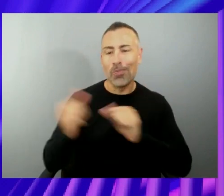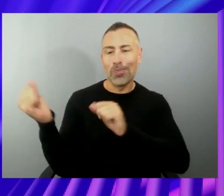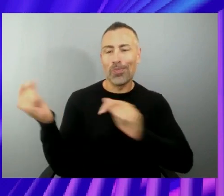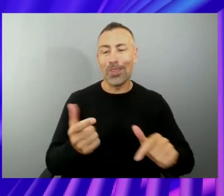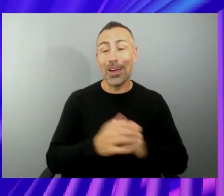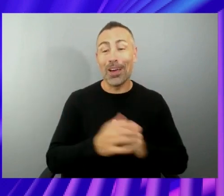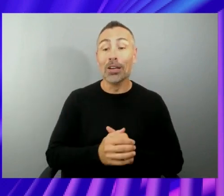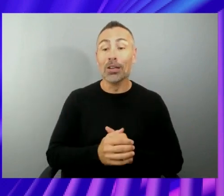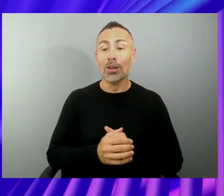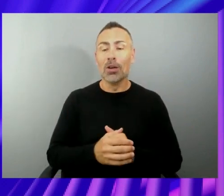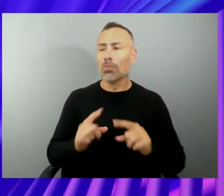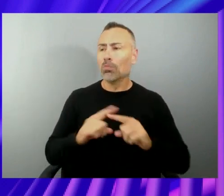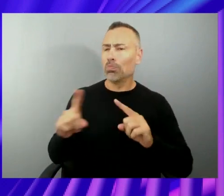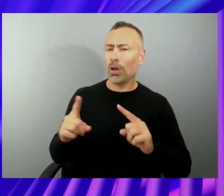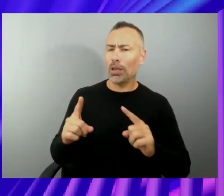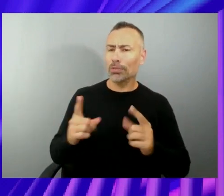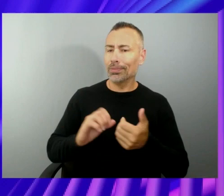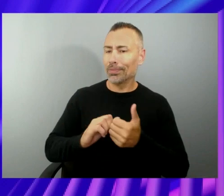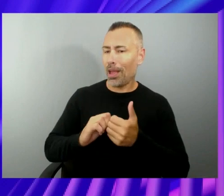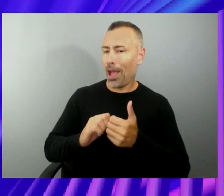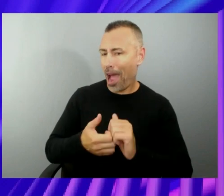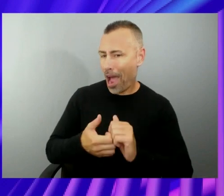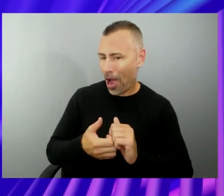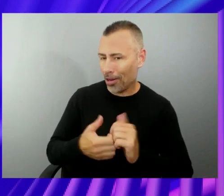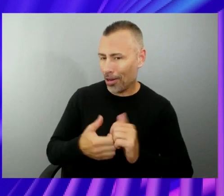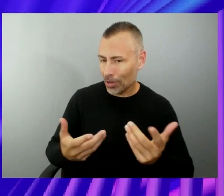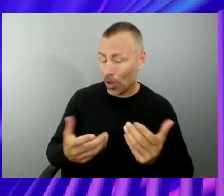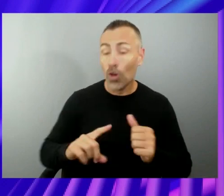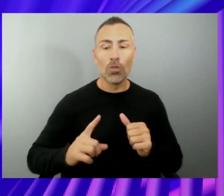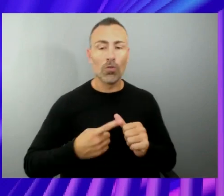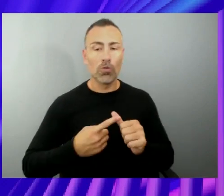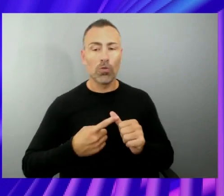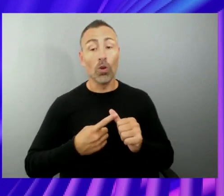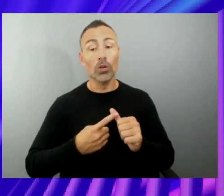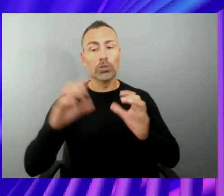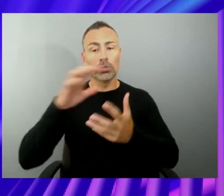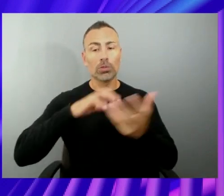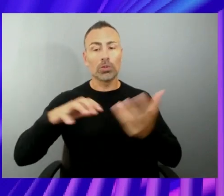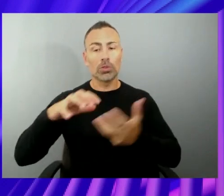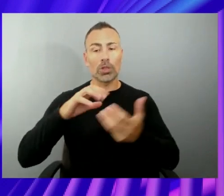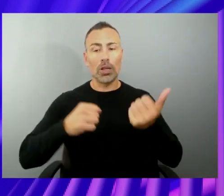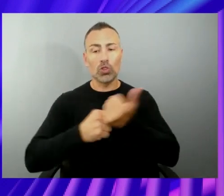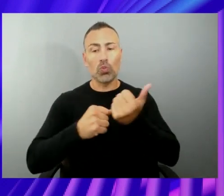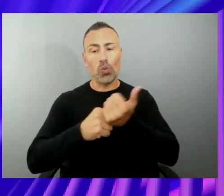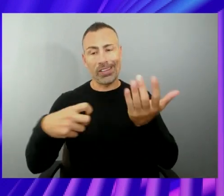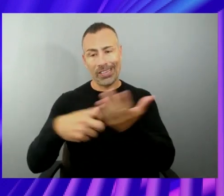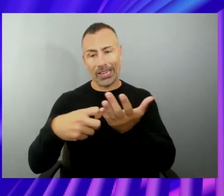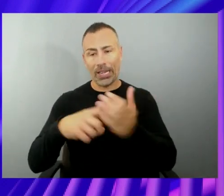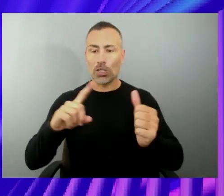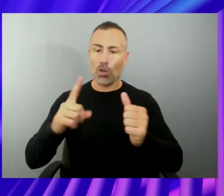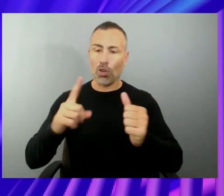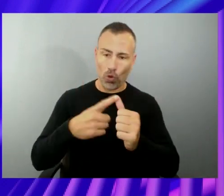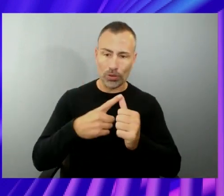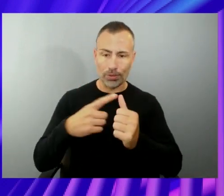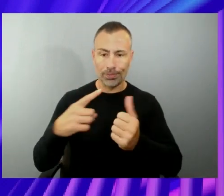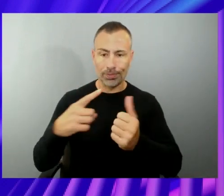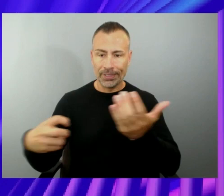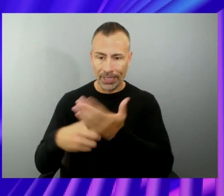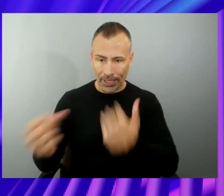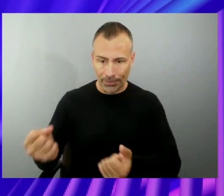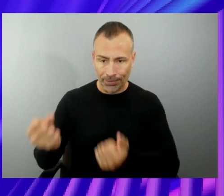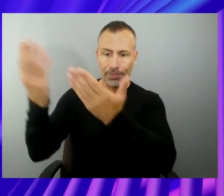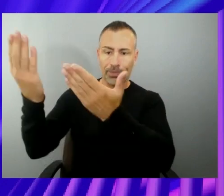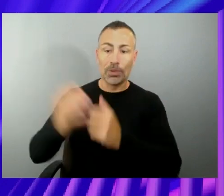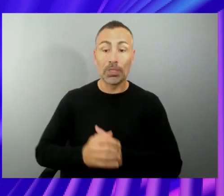how. Start with the cloud support ticket. If you need to reach us, start with the cloud support ticket. If you are an enterprise premium